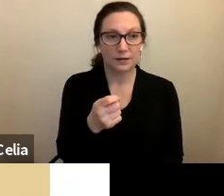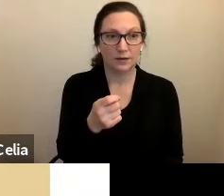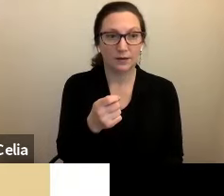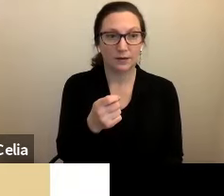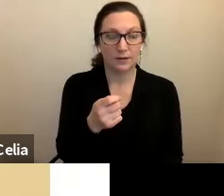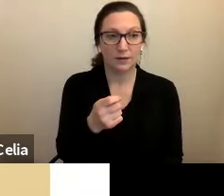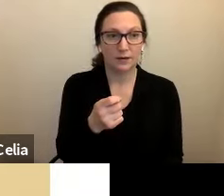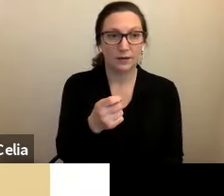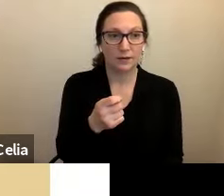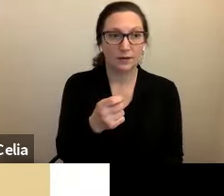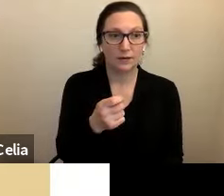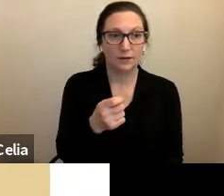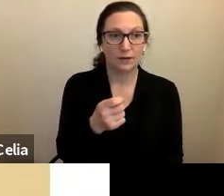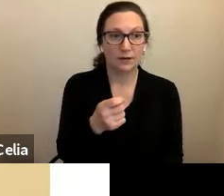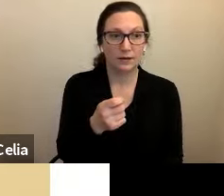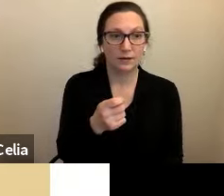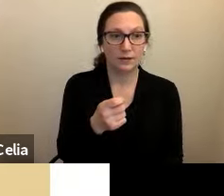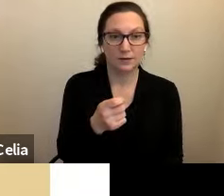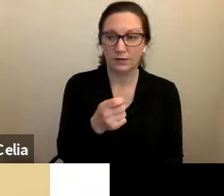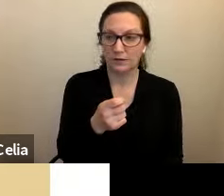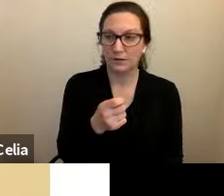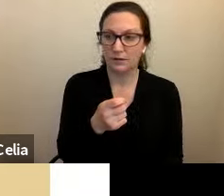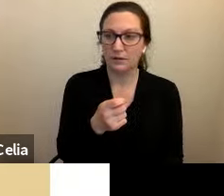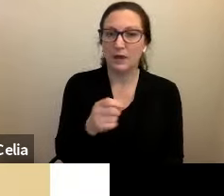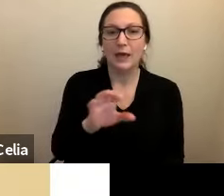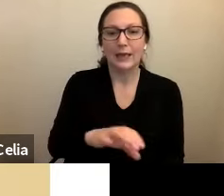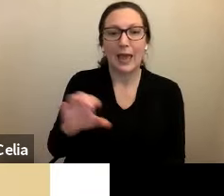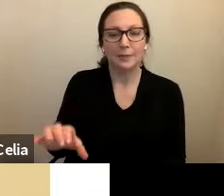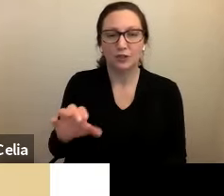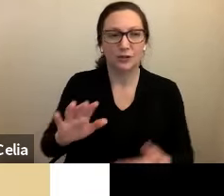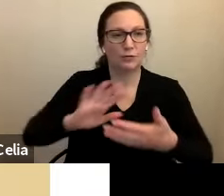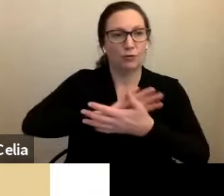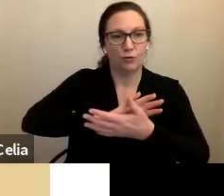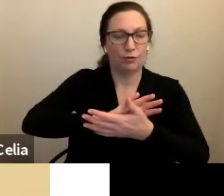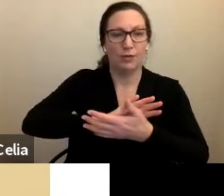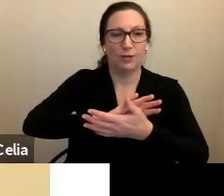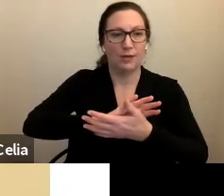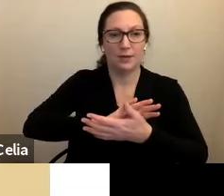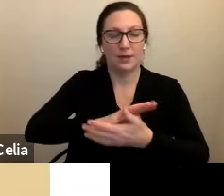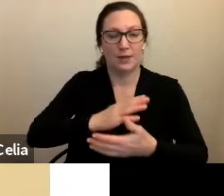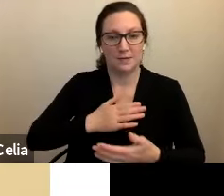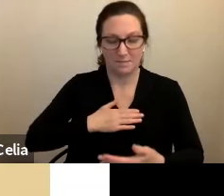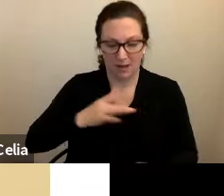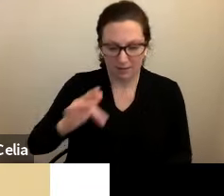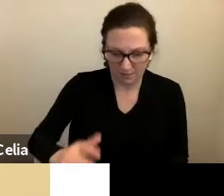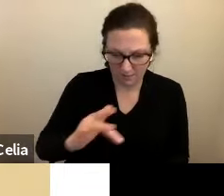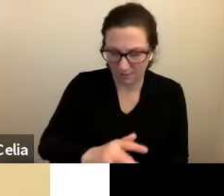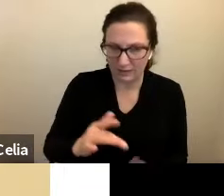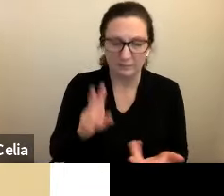words are right on top of my arrows. So it's going to be interesting to see if I can make it